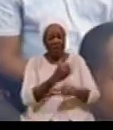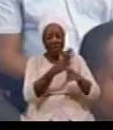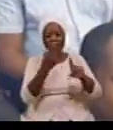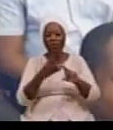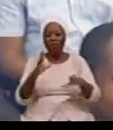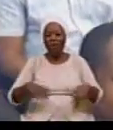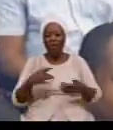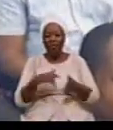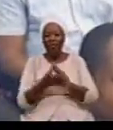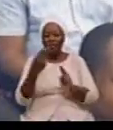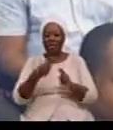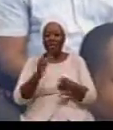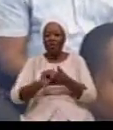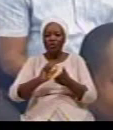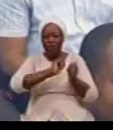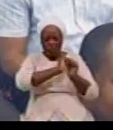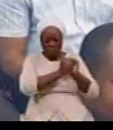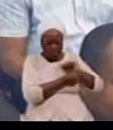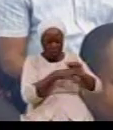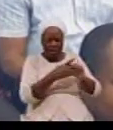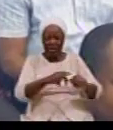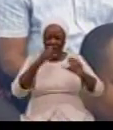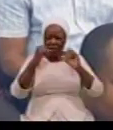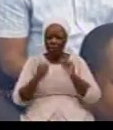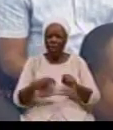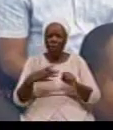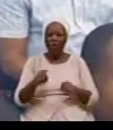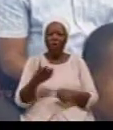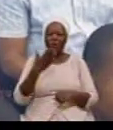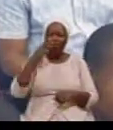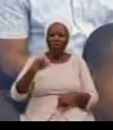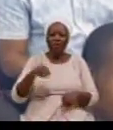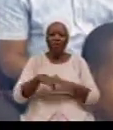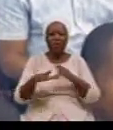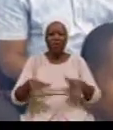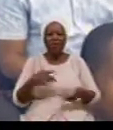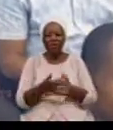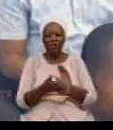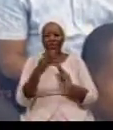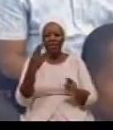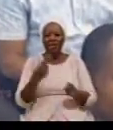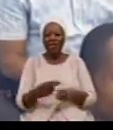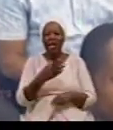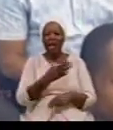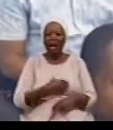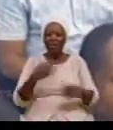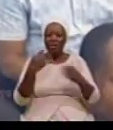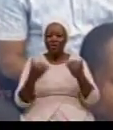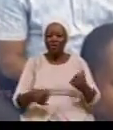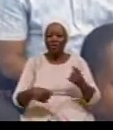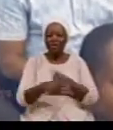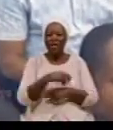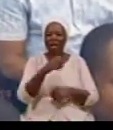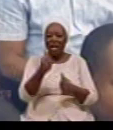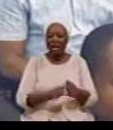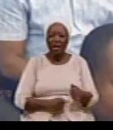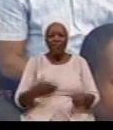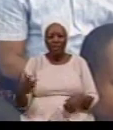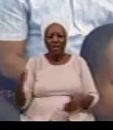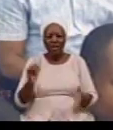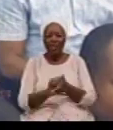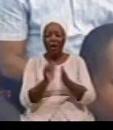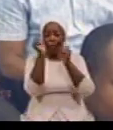will crush the power of evil in your life. And today, everything that binds